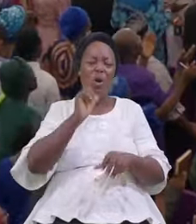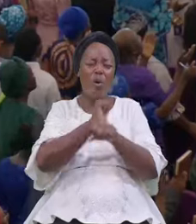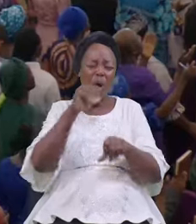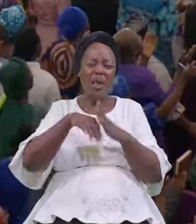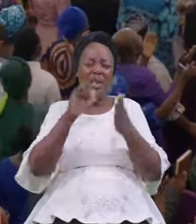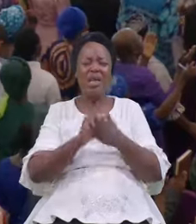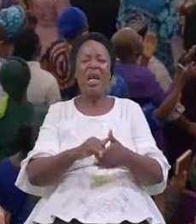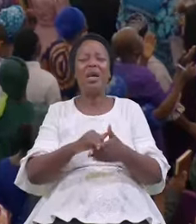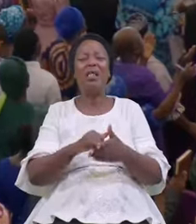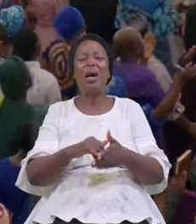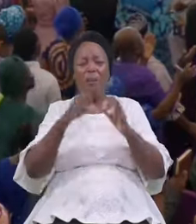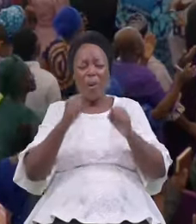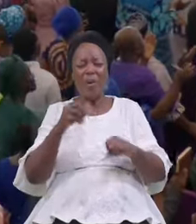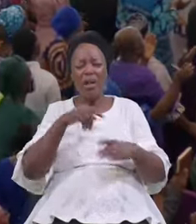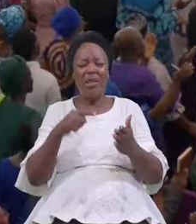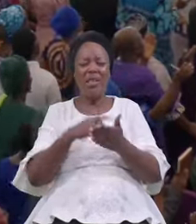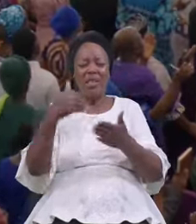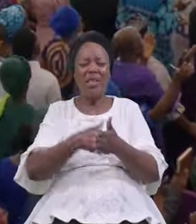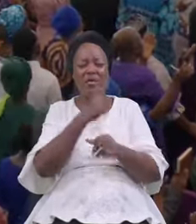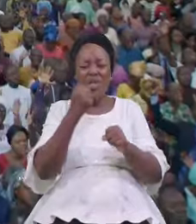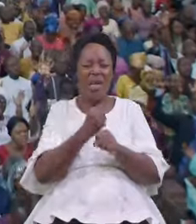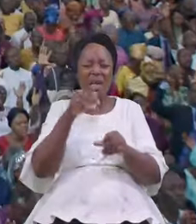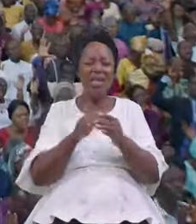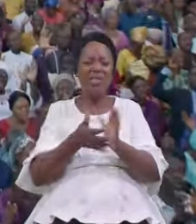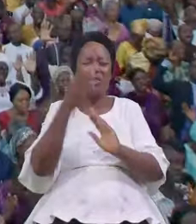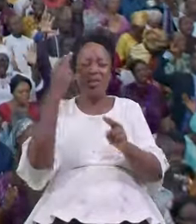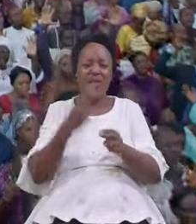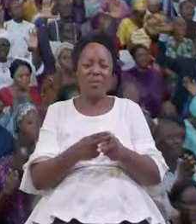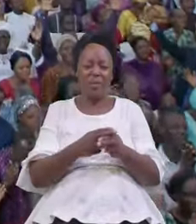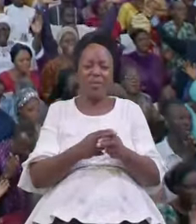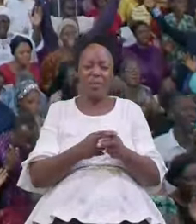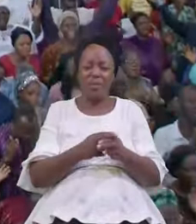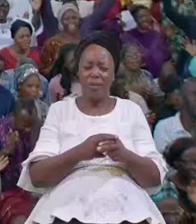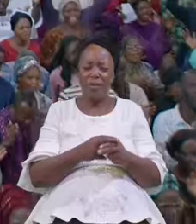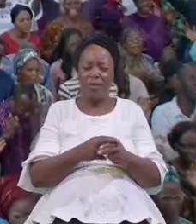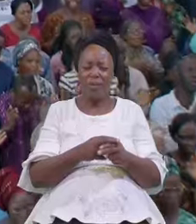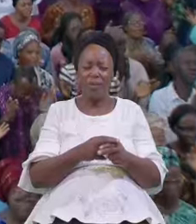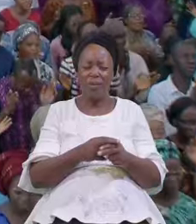that power this new year in Jesus' name.